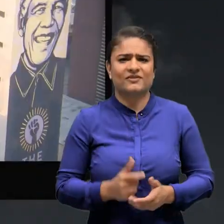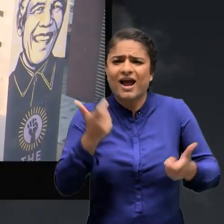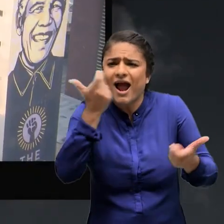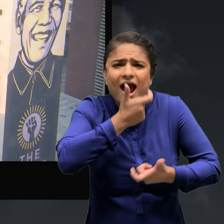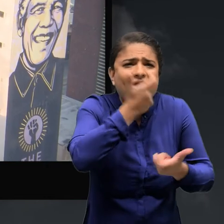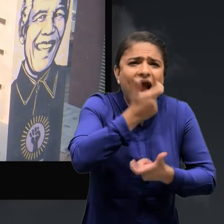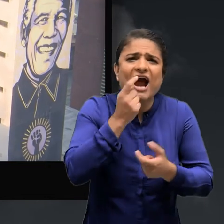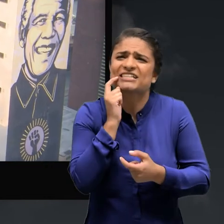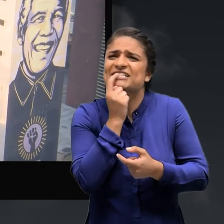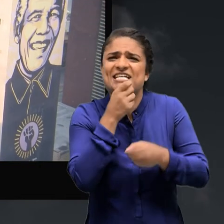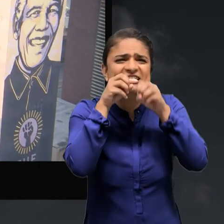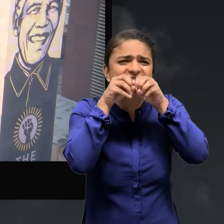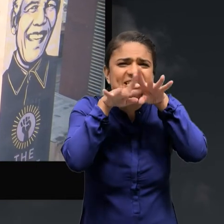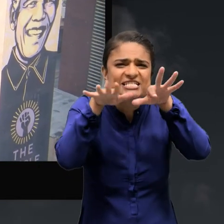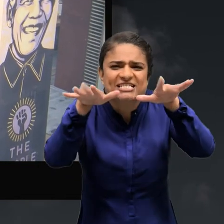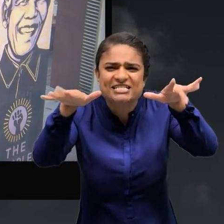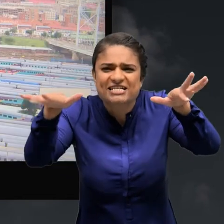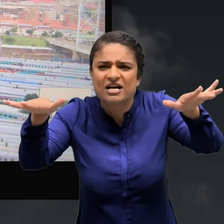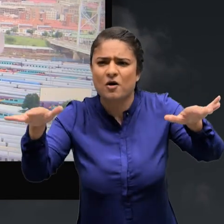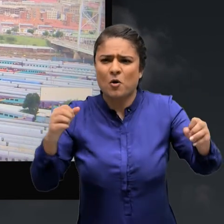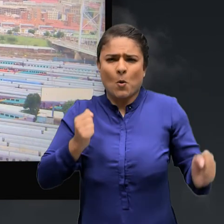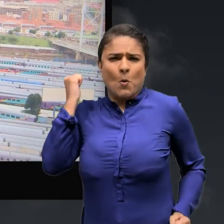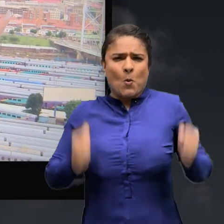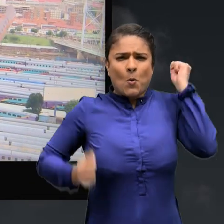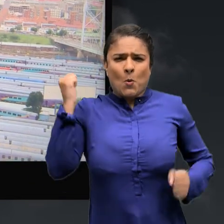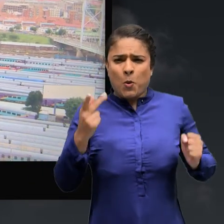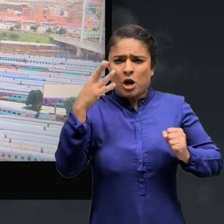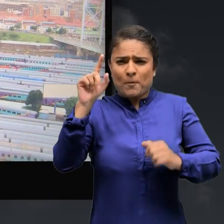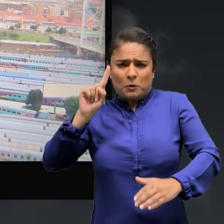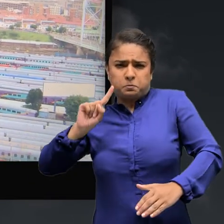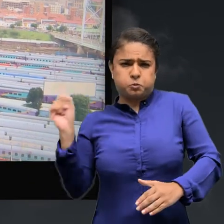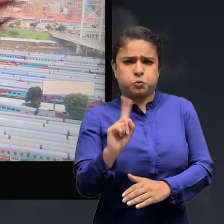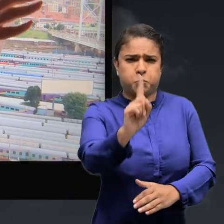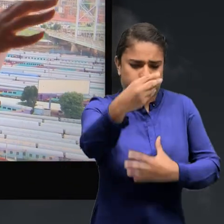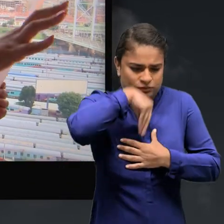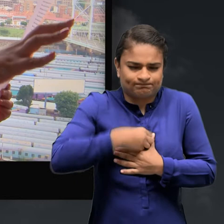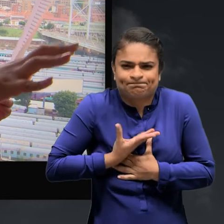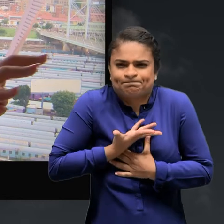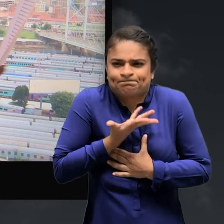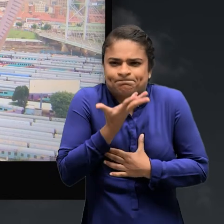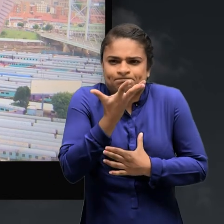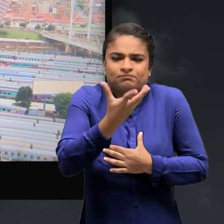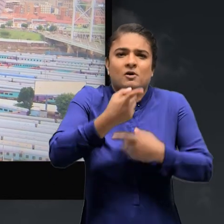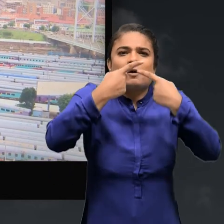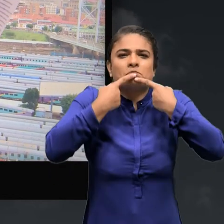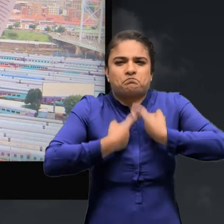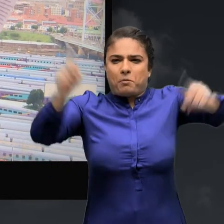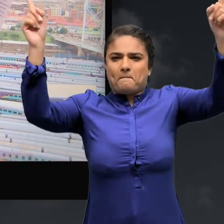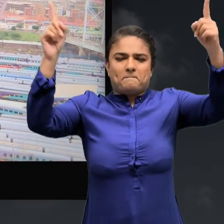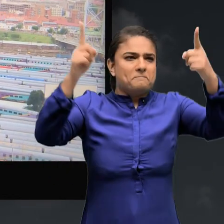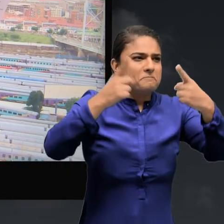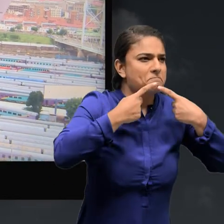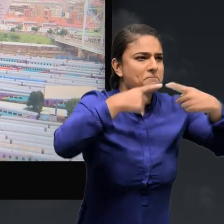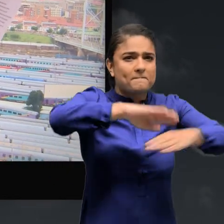A burst of laughter with shiny teeth. Run a mile and kilometer to enrich your deepest declaration